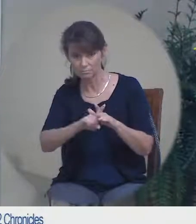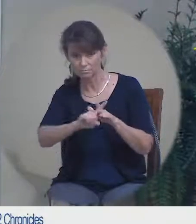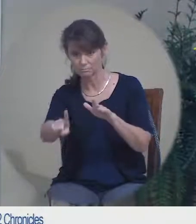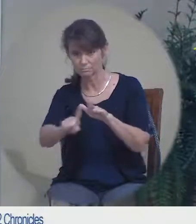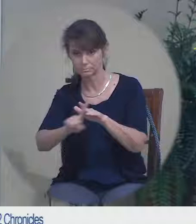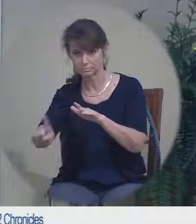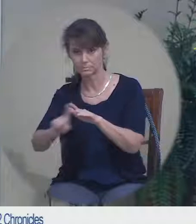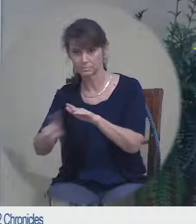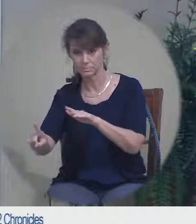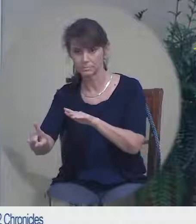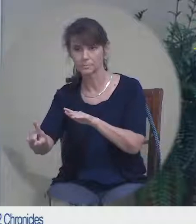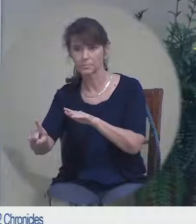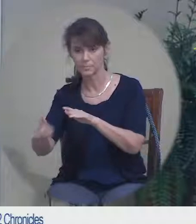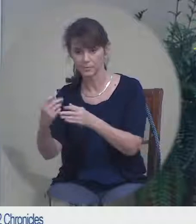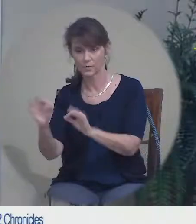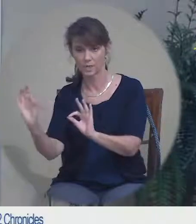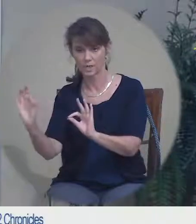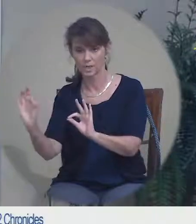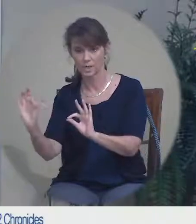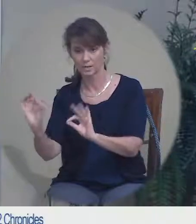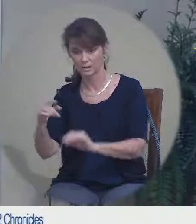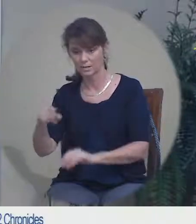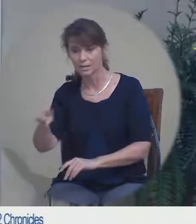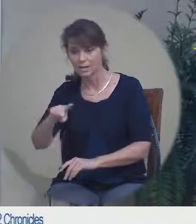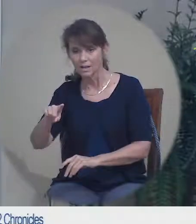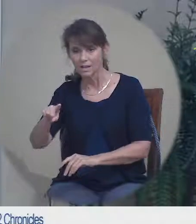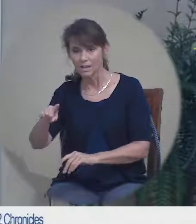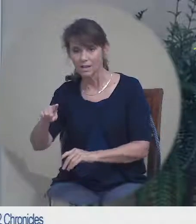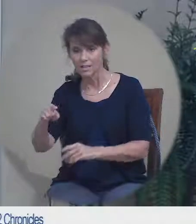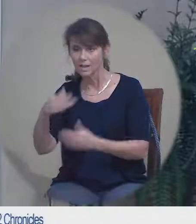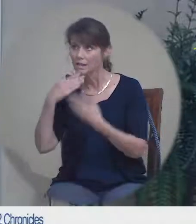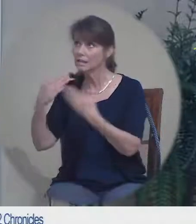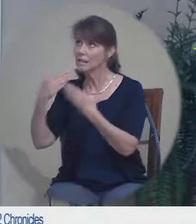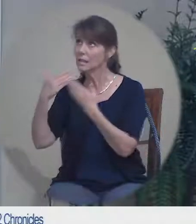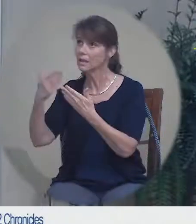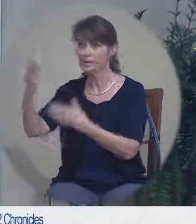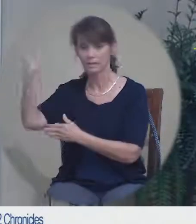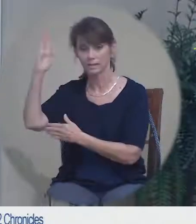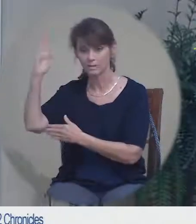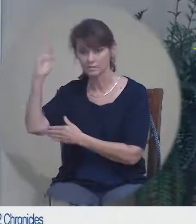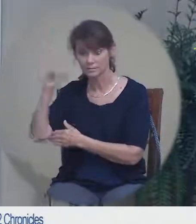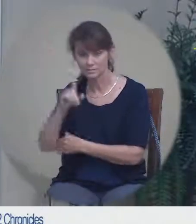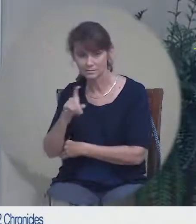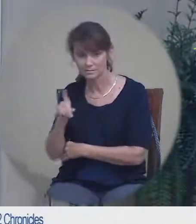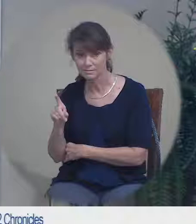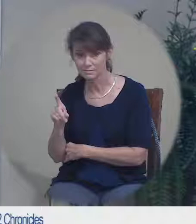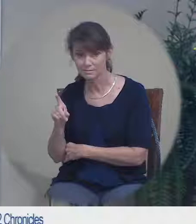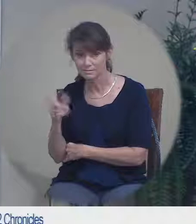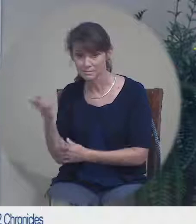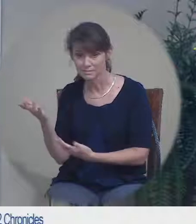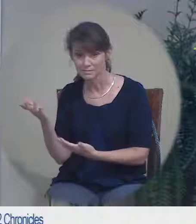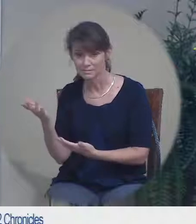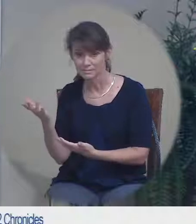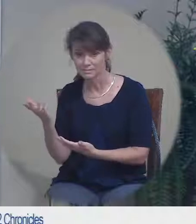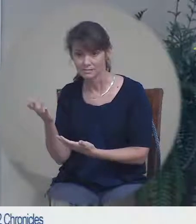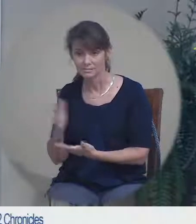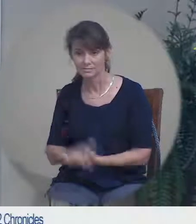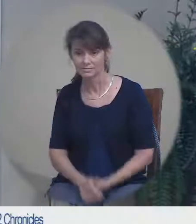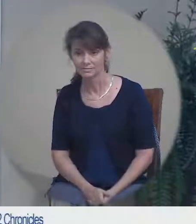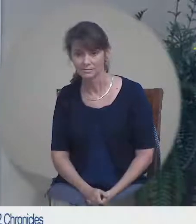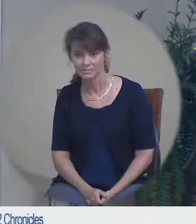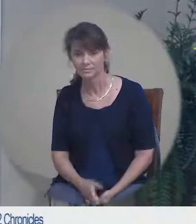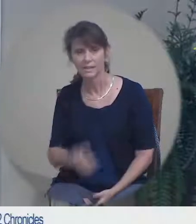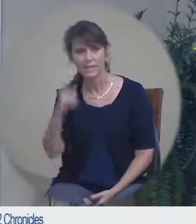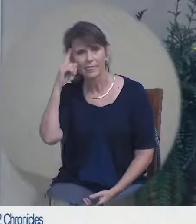of the Arameans, did they show gratitude to God? I mean, wouldn't you think I'm going down